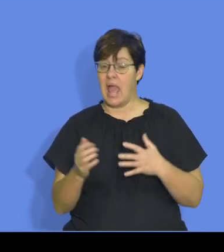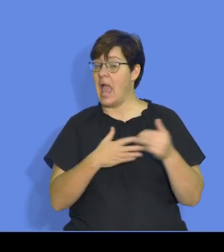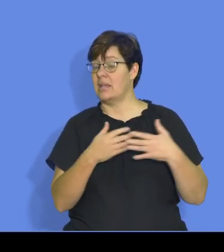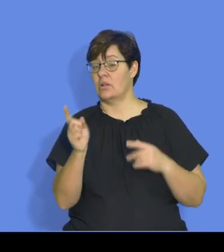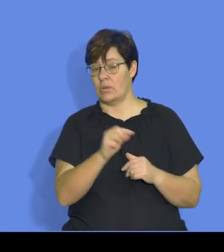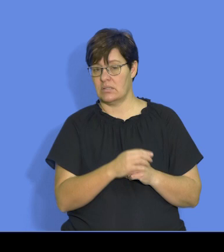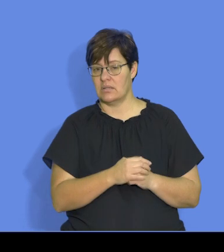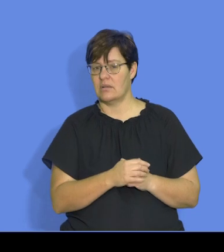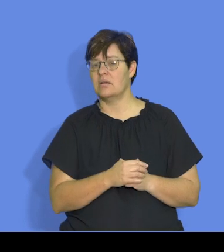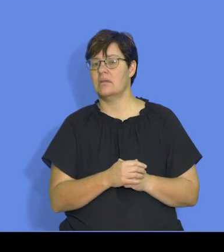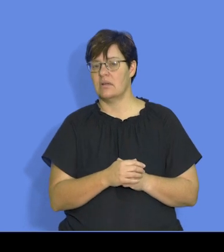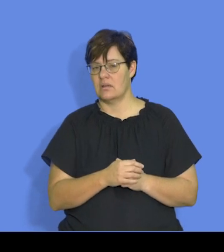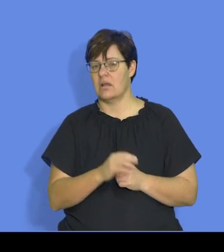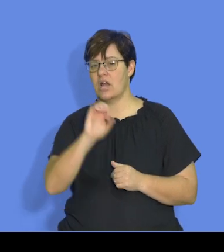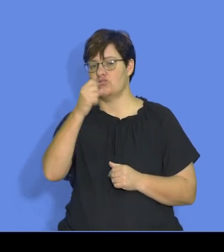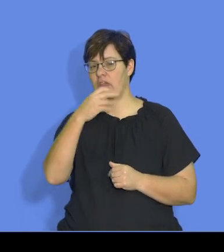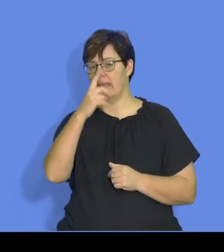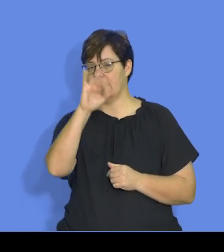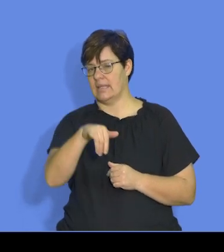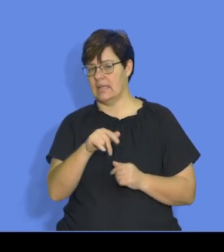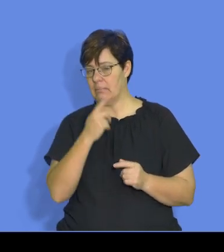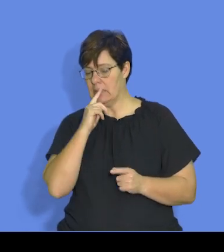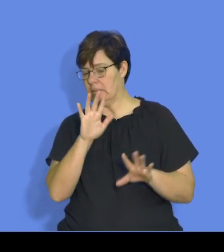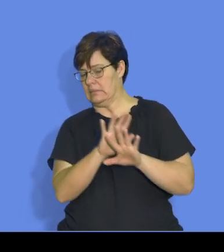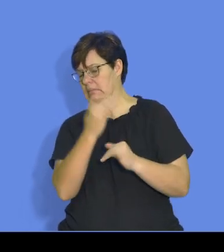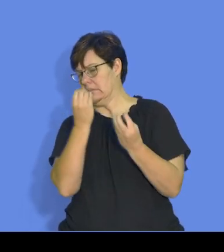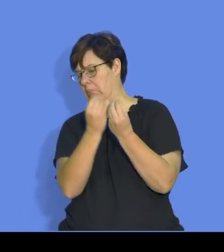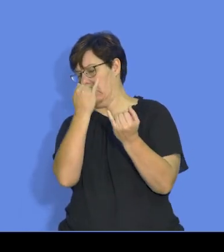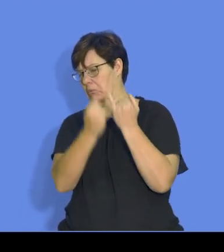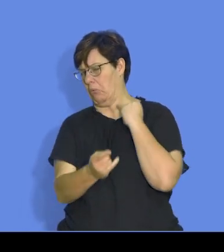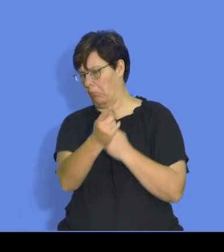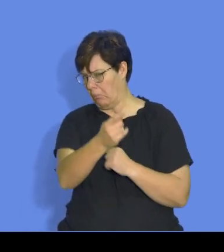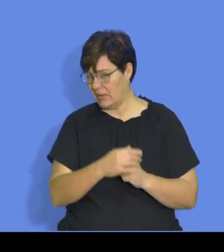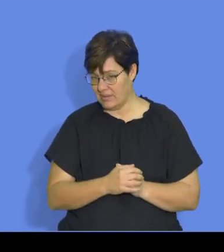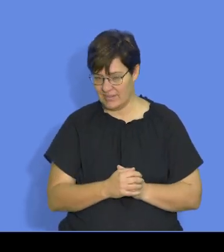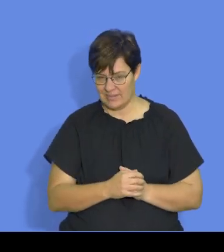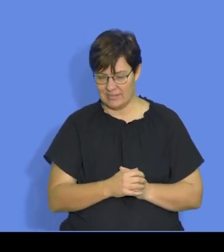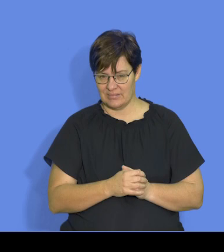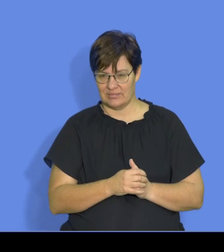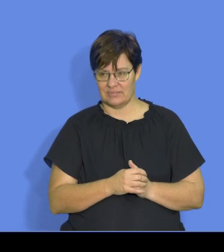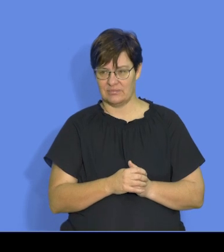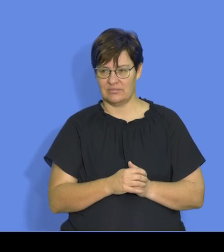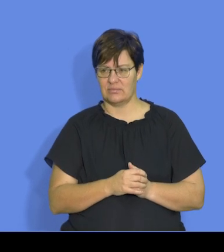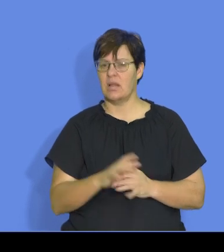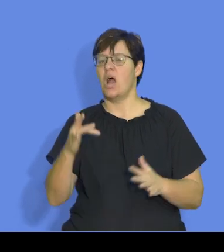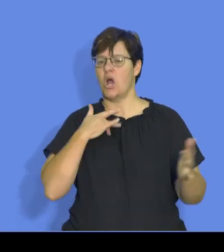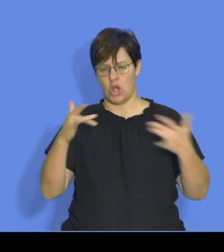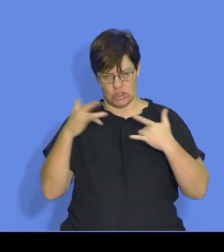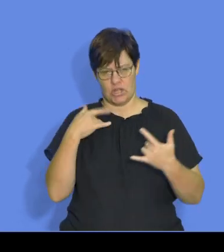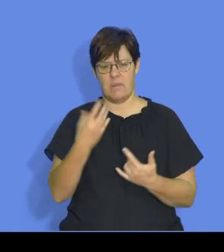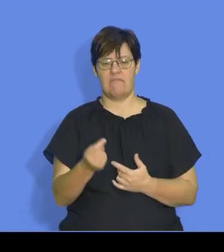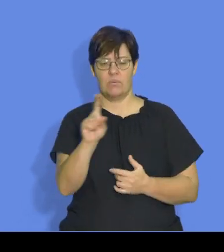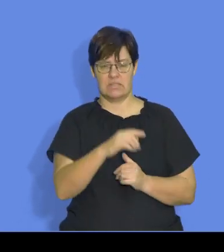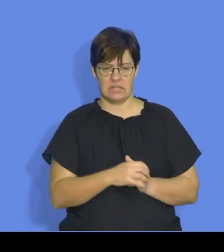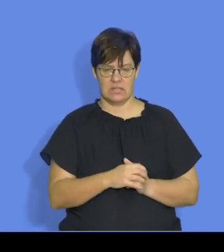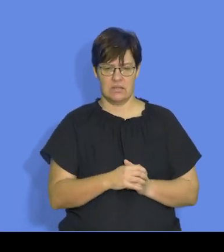Shady Furnishers. The name tells you something. Okay. What concerns would you have regarding the